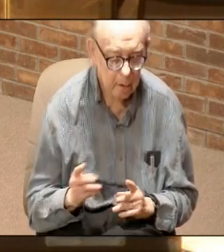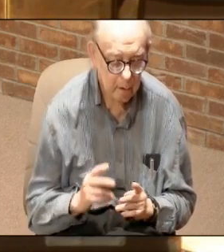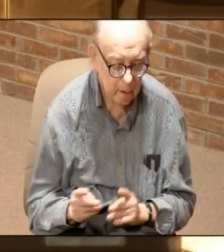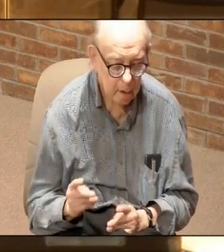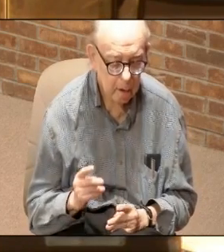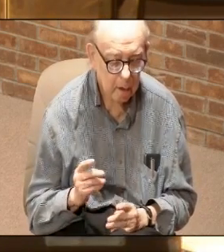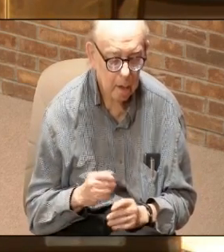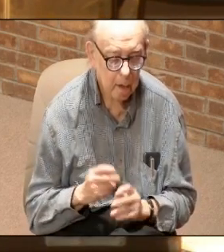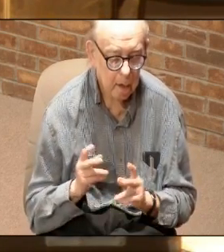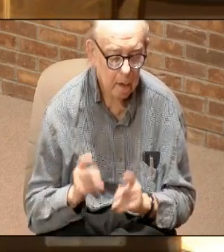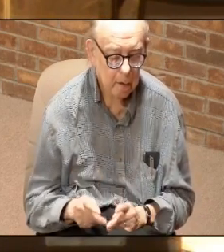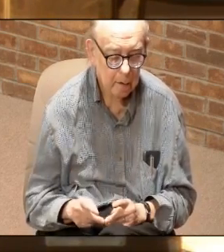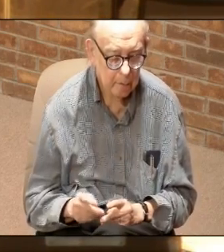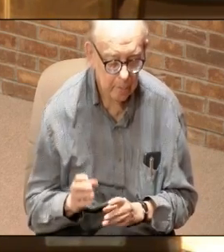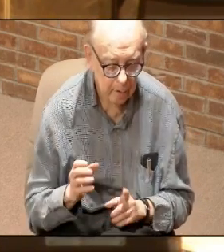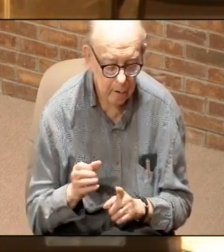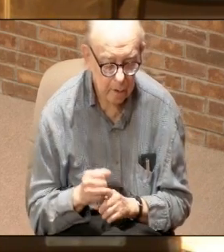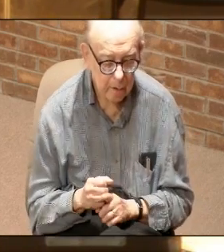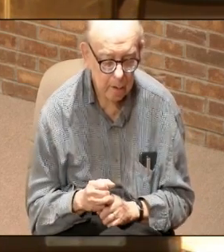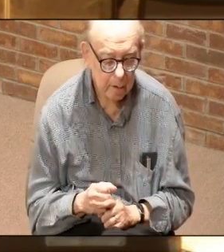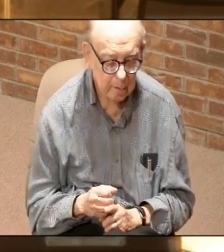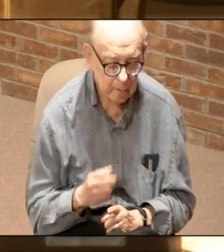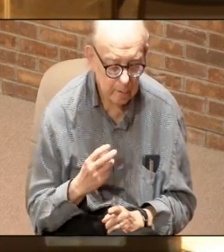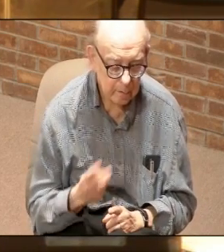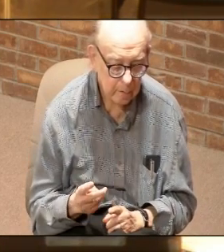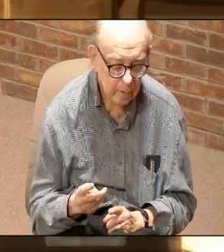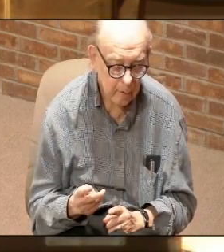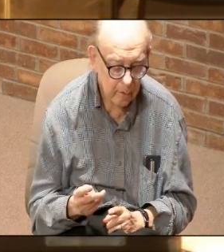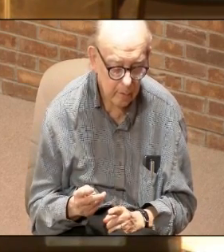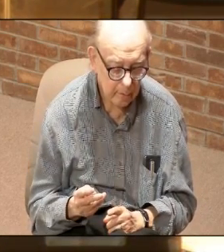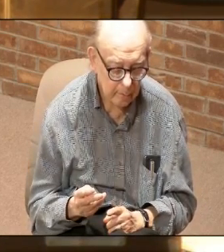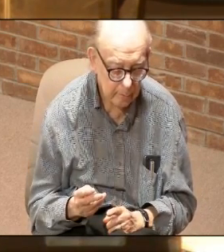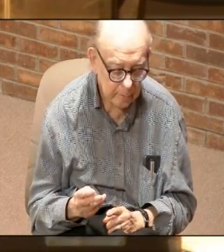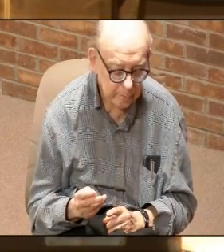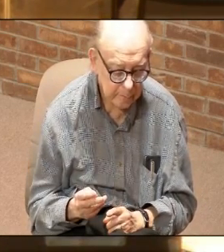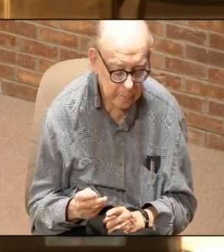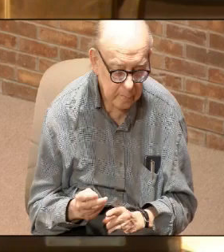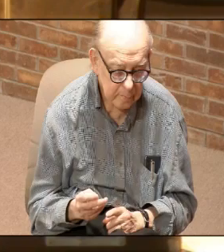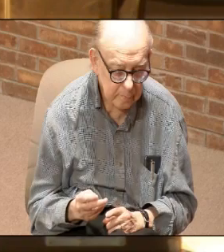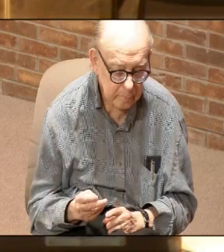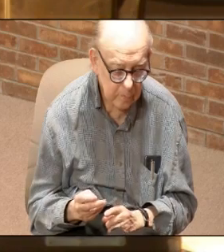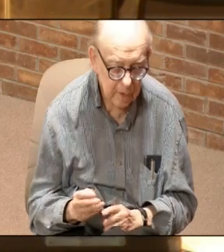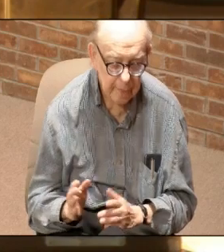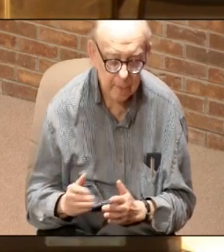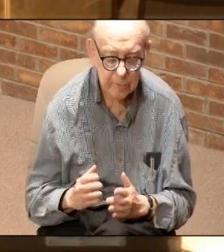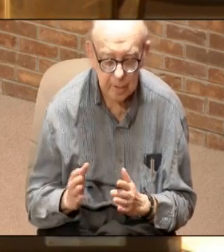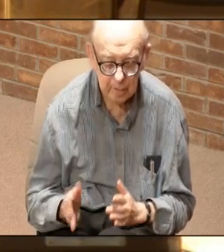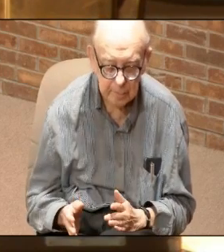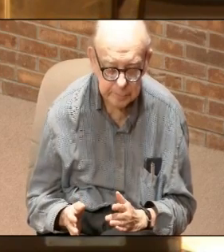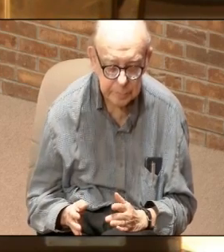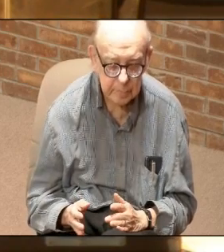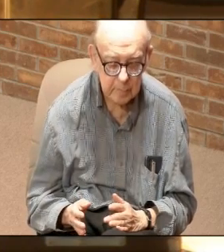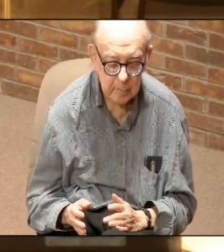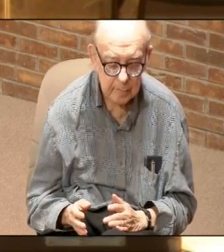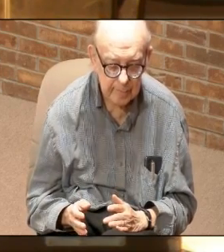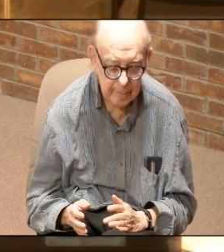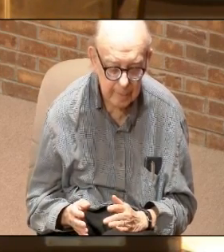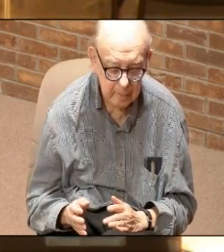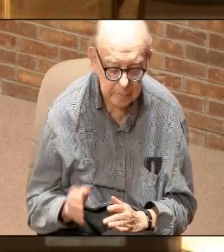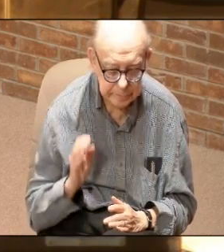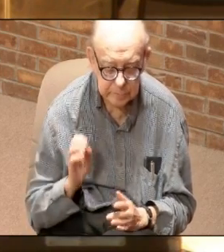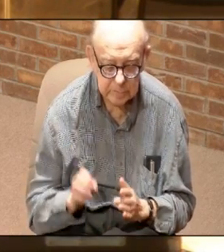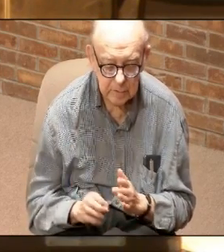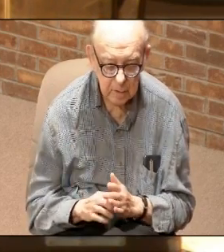that everybody kind of latches onto and sees, the singer. It's like, for